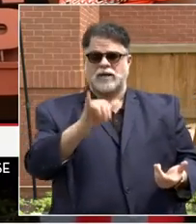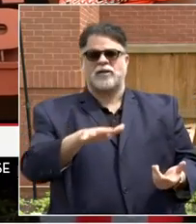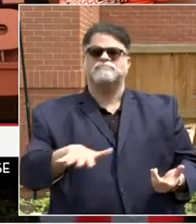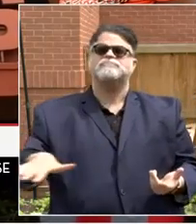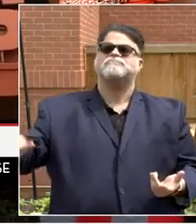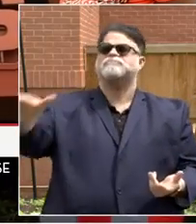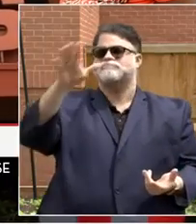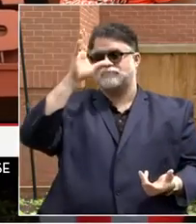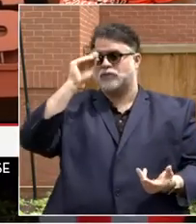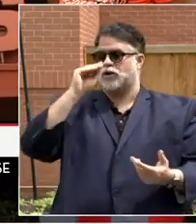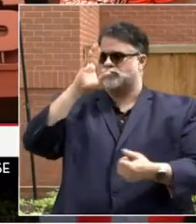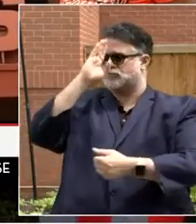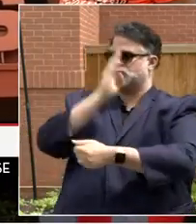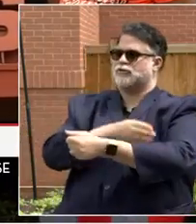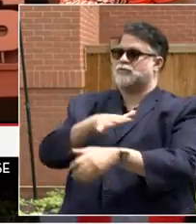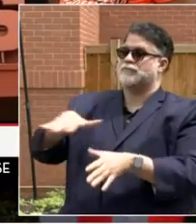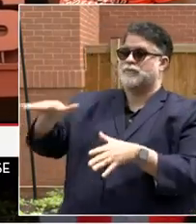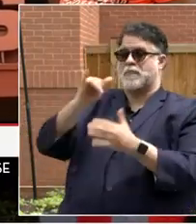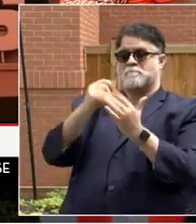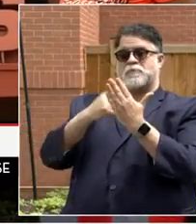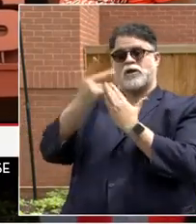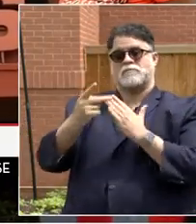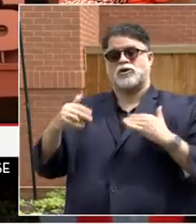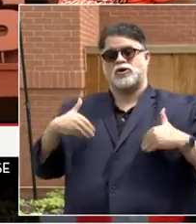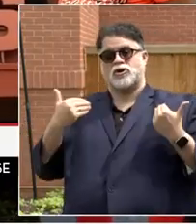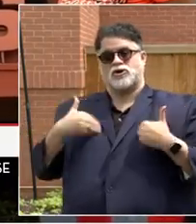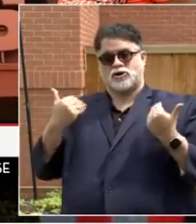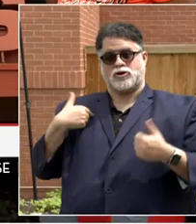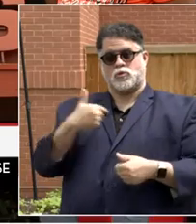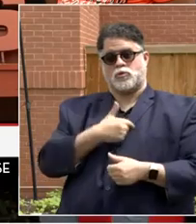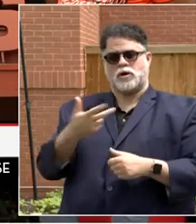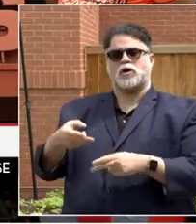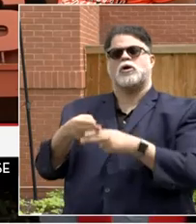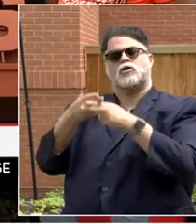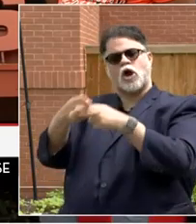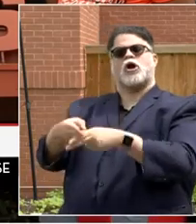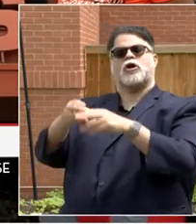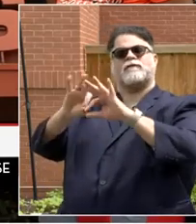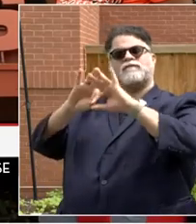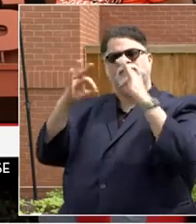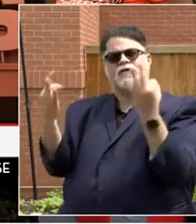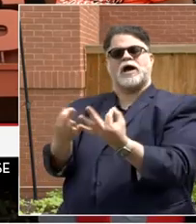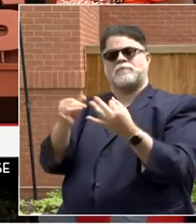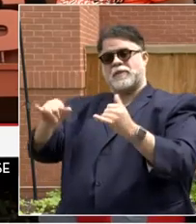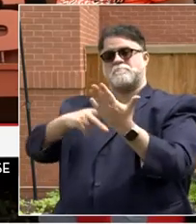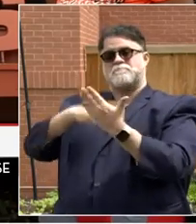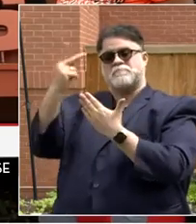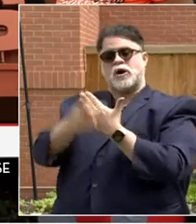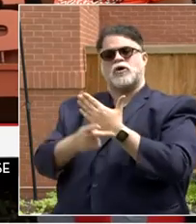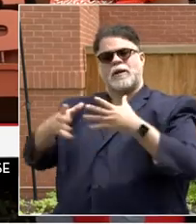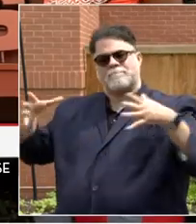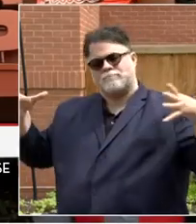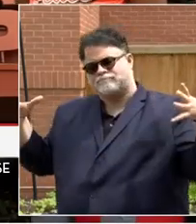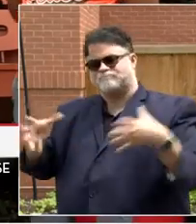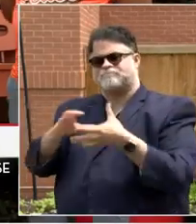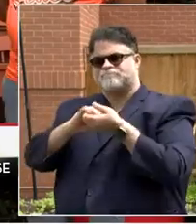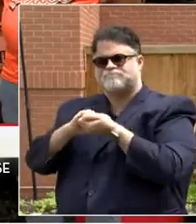the community, we call each other family. But it hurt that my son is